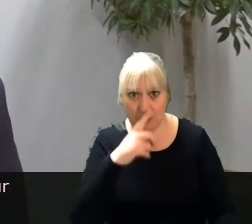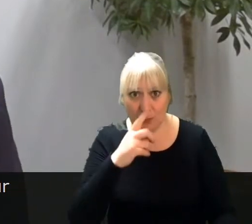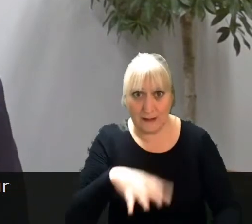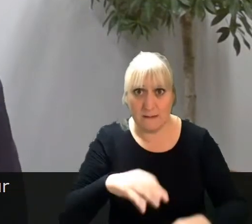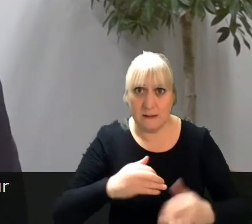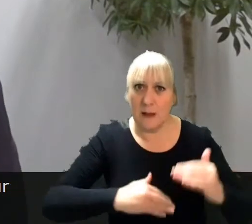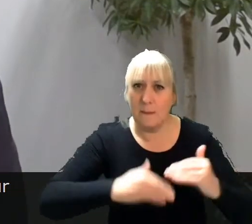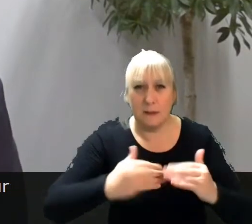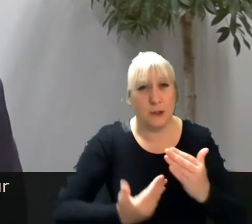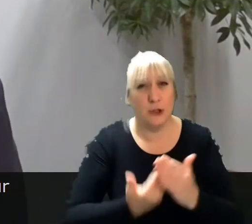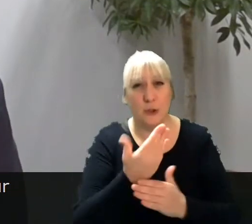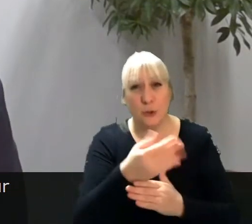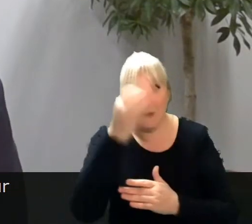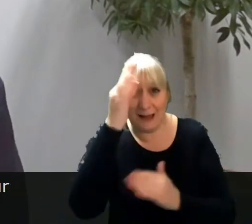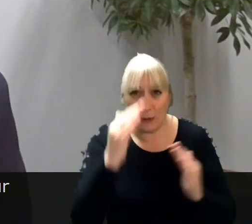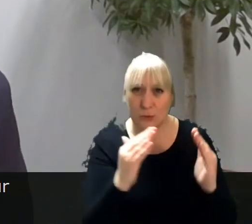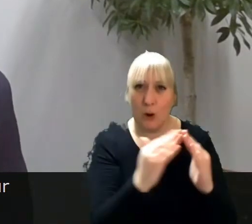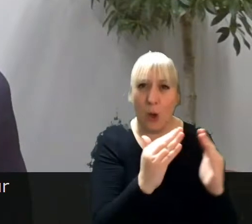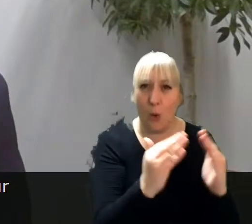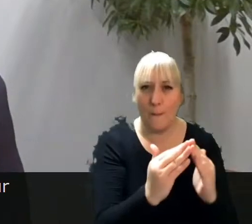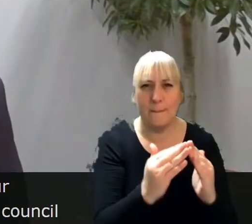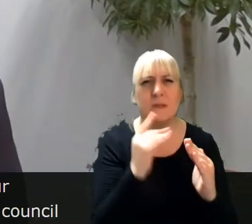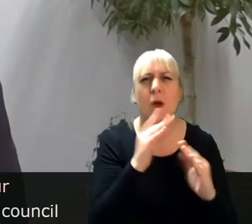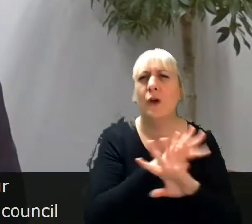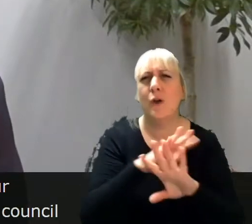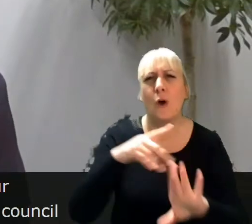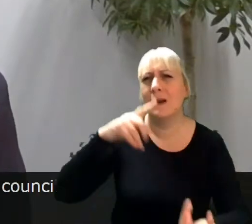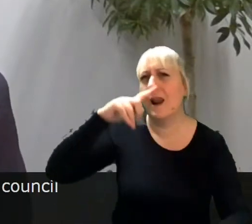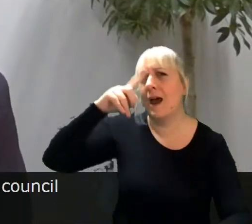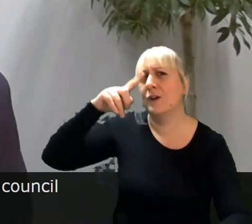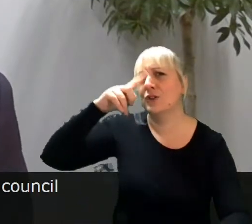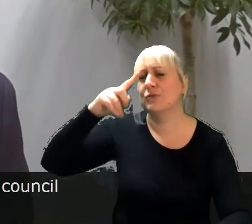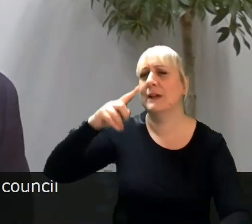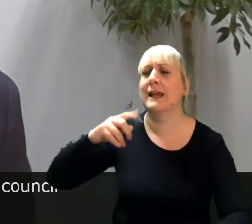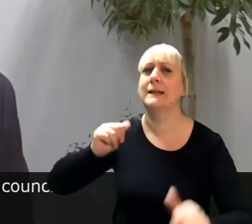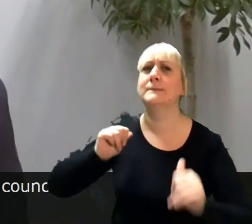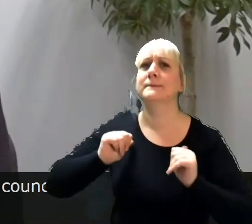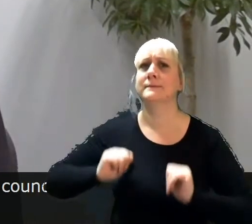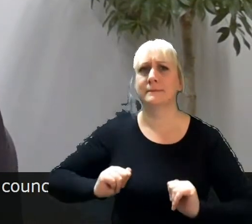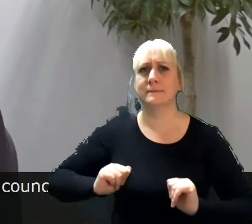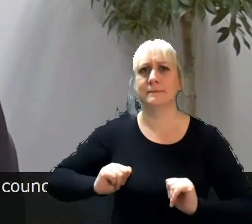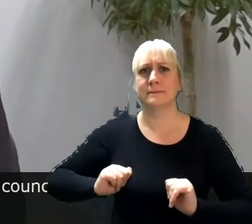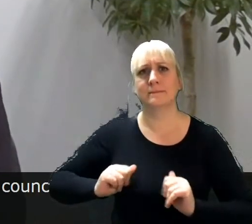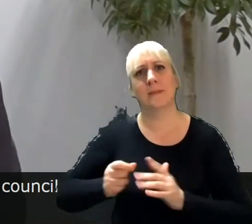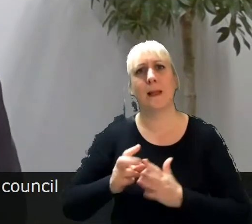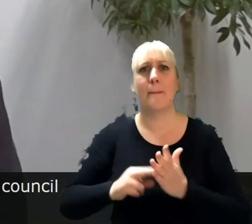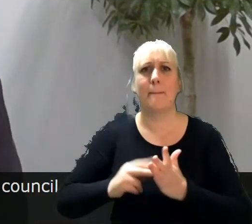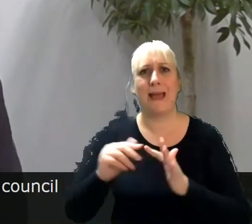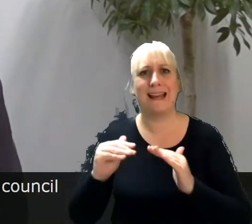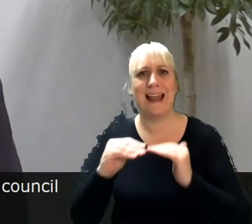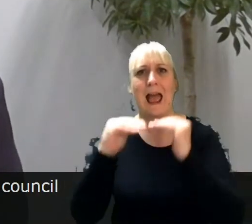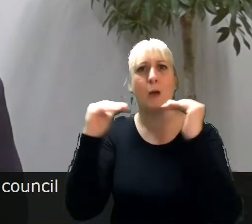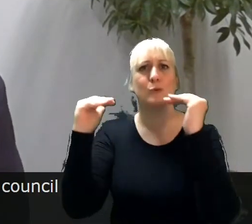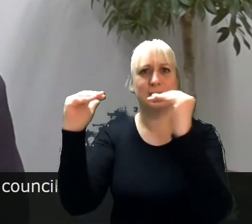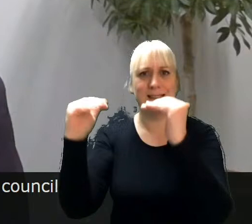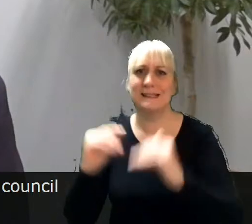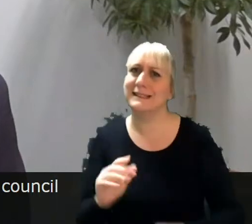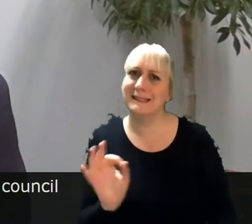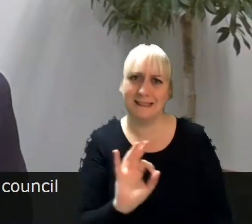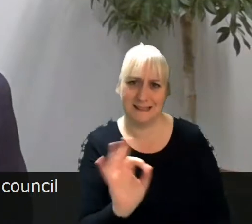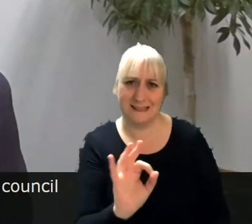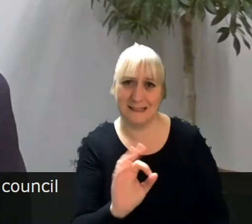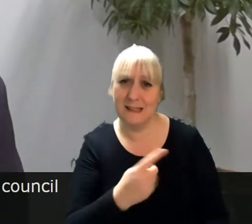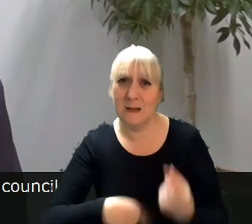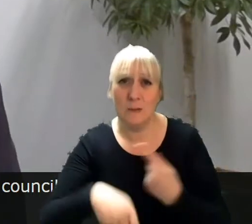rather than building the luxury penthouses that were prioritised in the past, standing up for EU